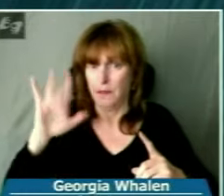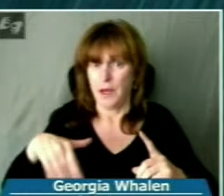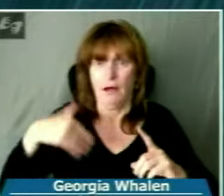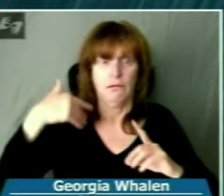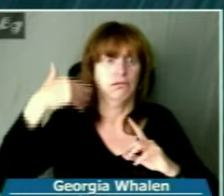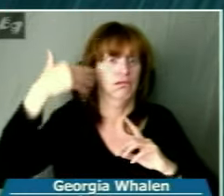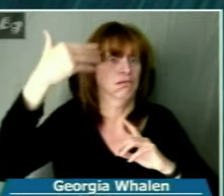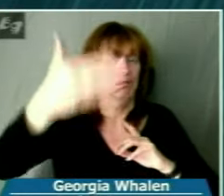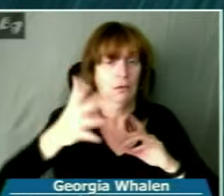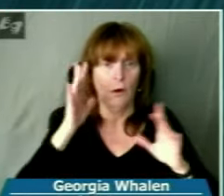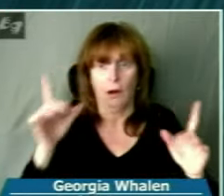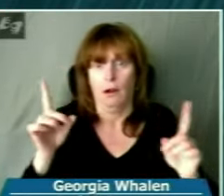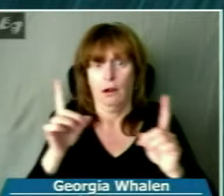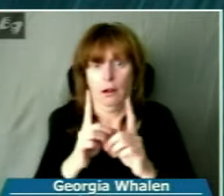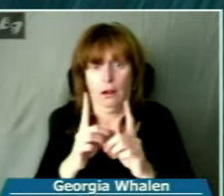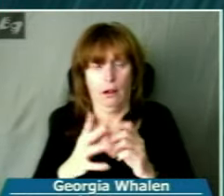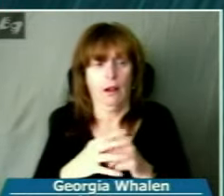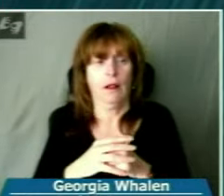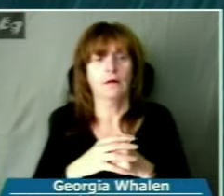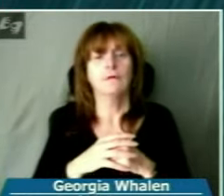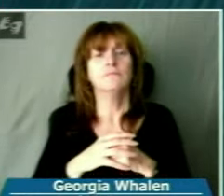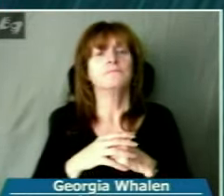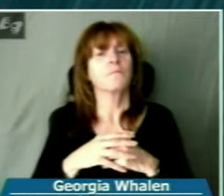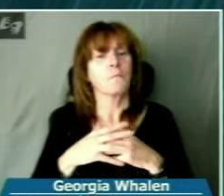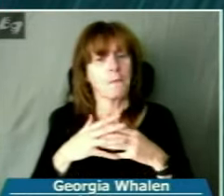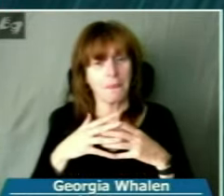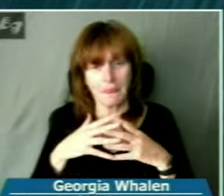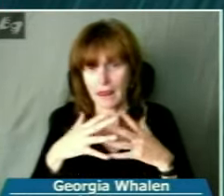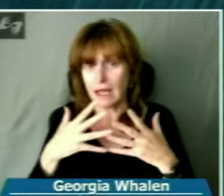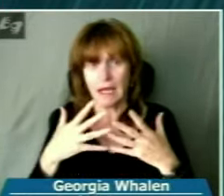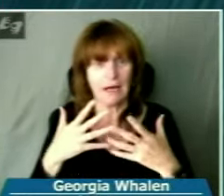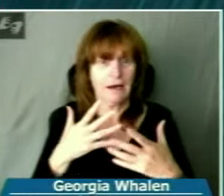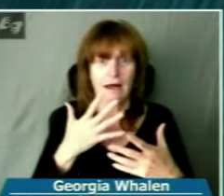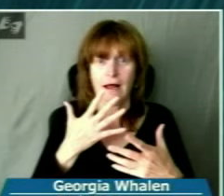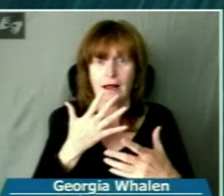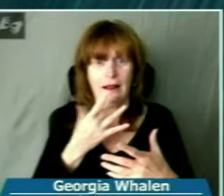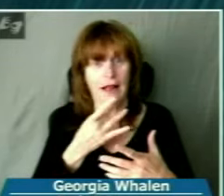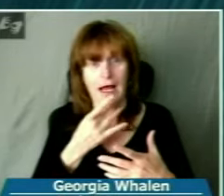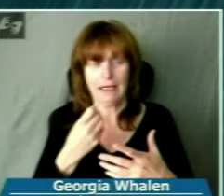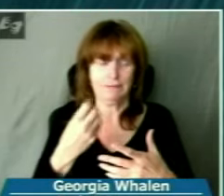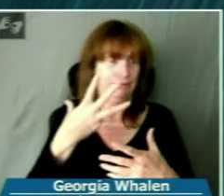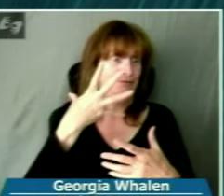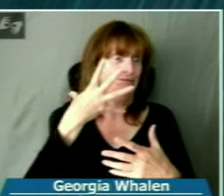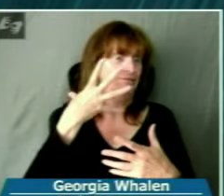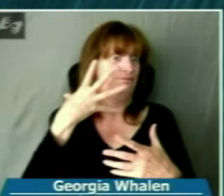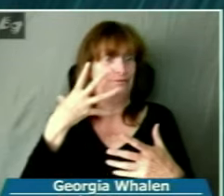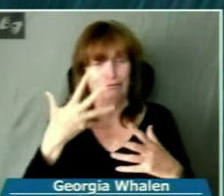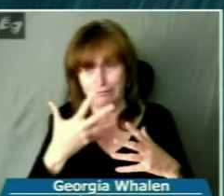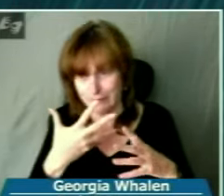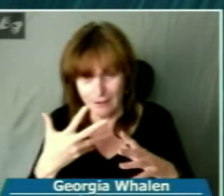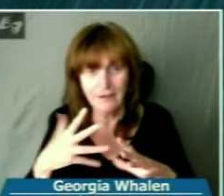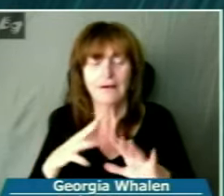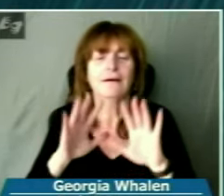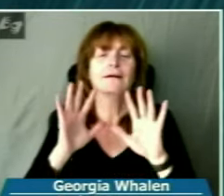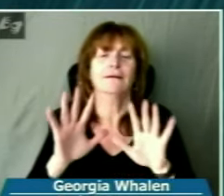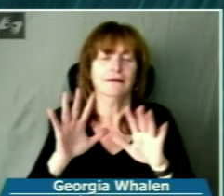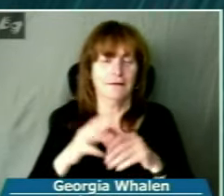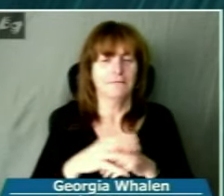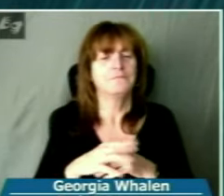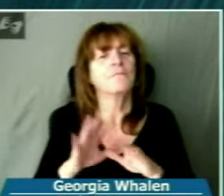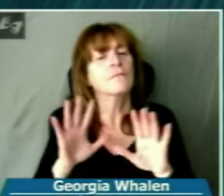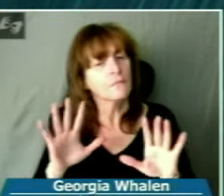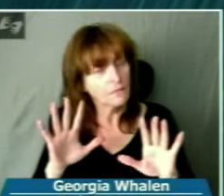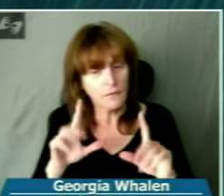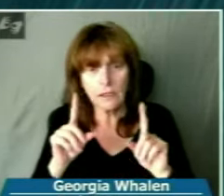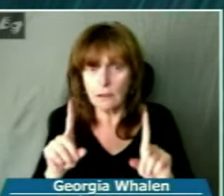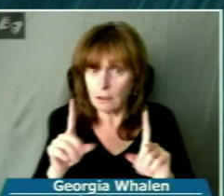dark when I said that, not sure why. But the reality is it's going to be, I think, a positive step to allow some restaurants. And,